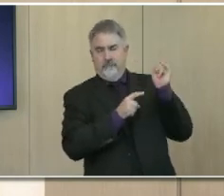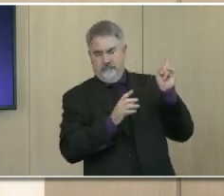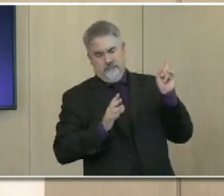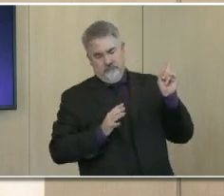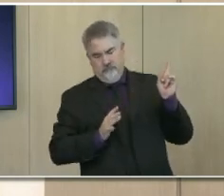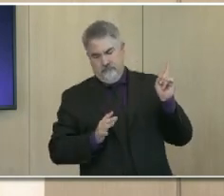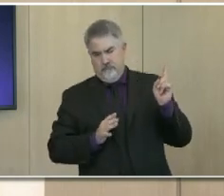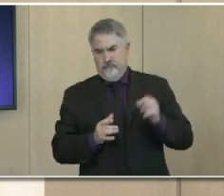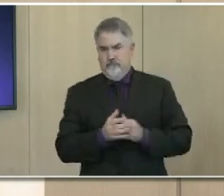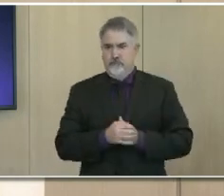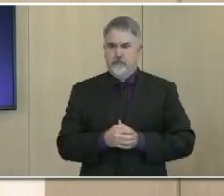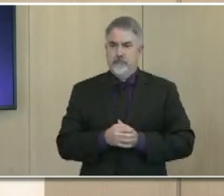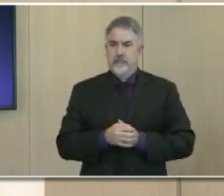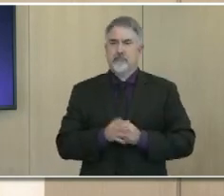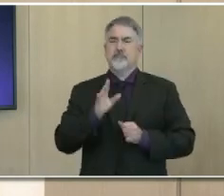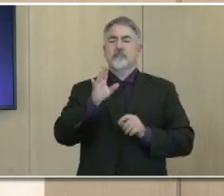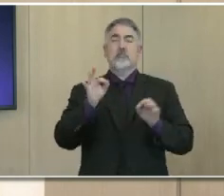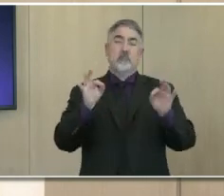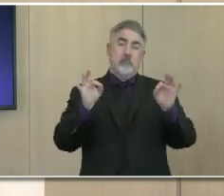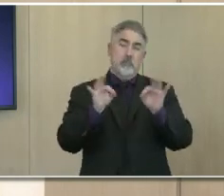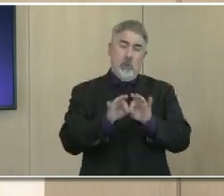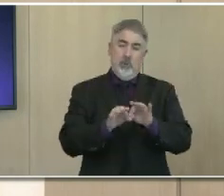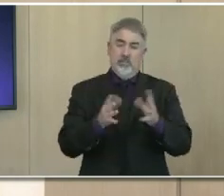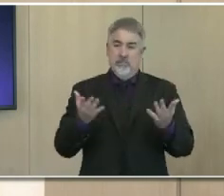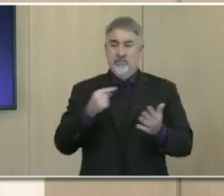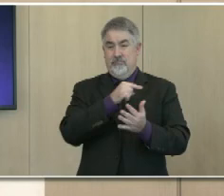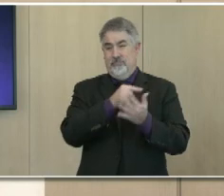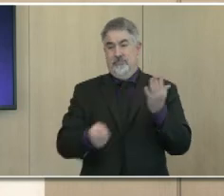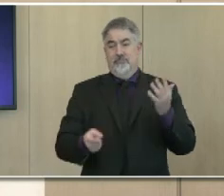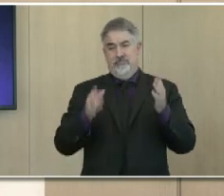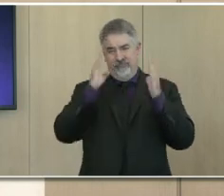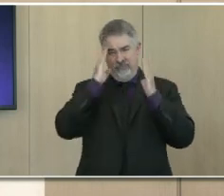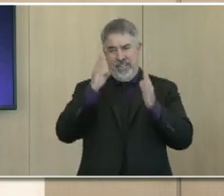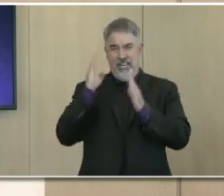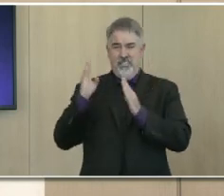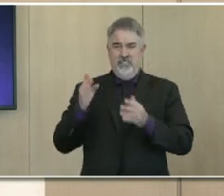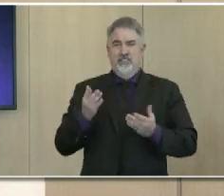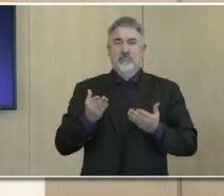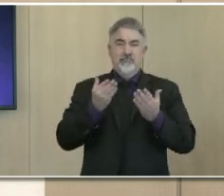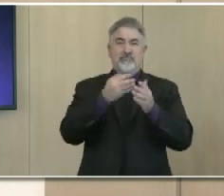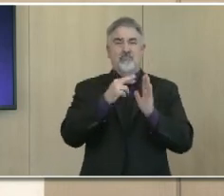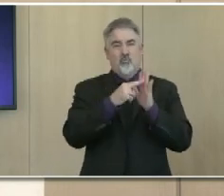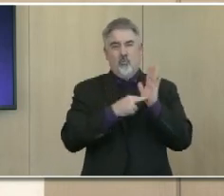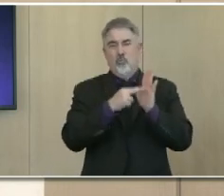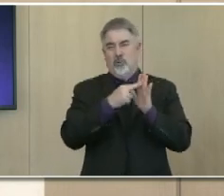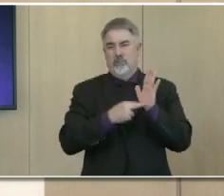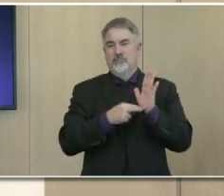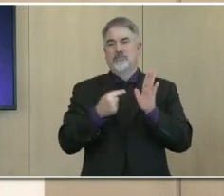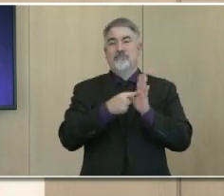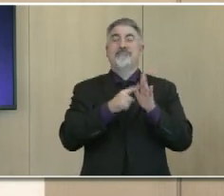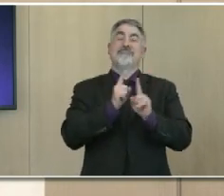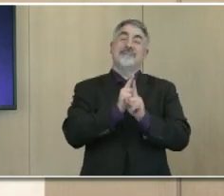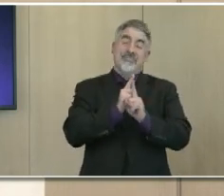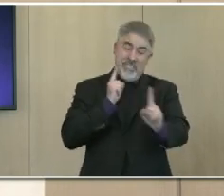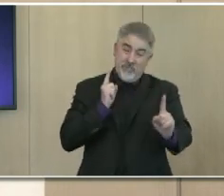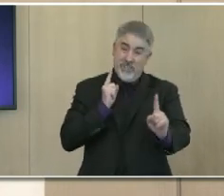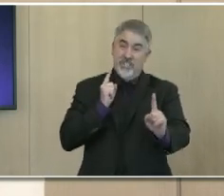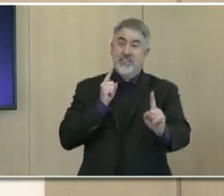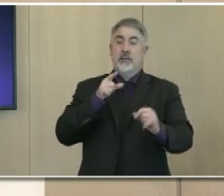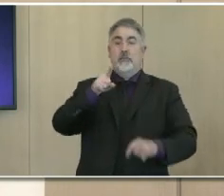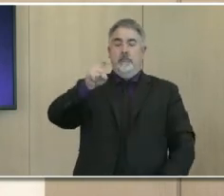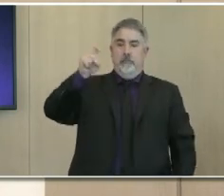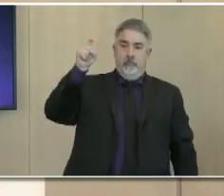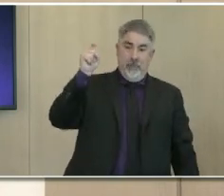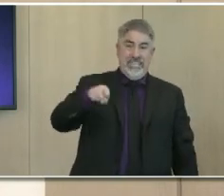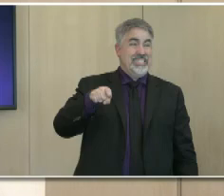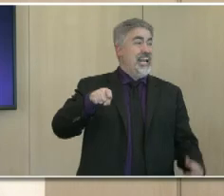listen to all of our recommendations in addition to washing your hands and practicing social distancing. If you must go out, please wear some